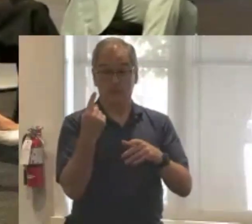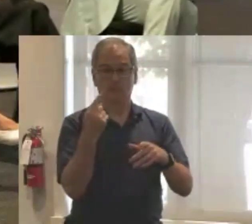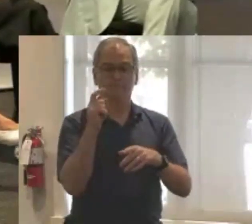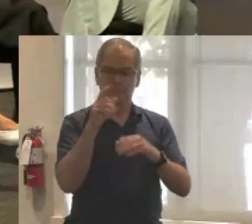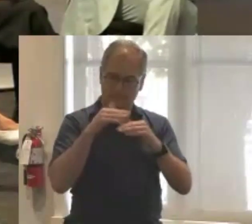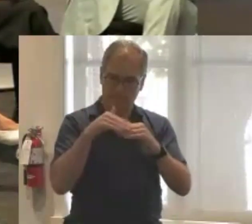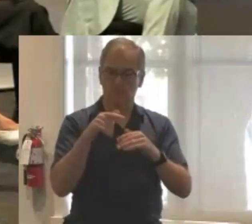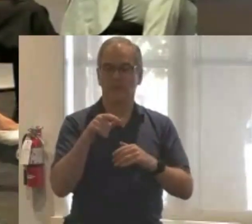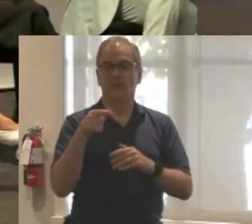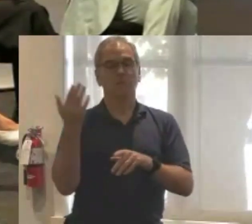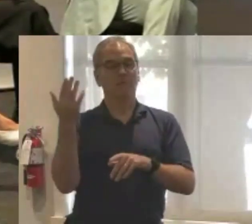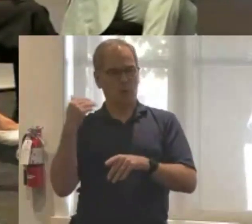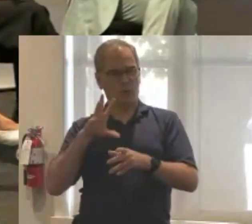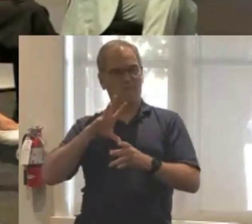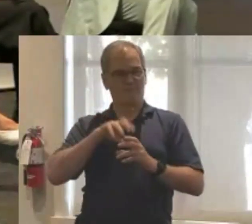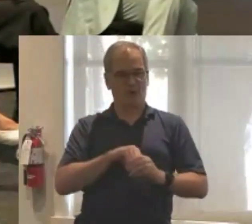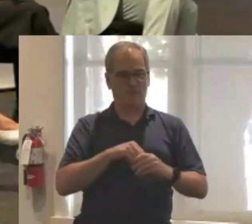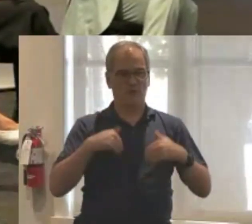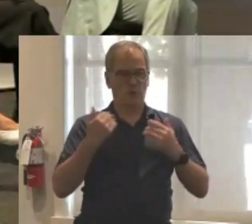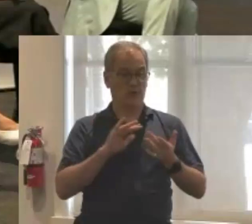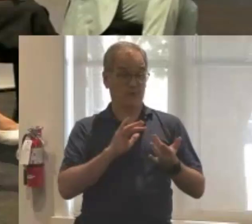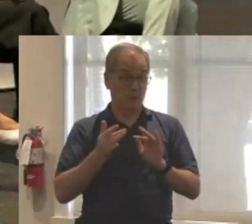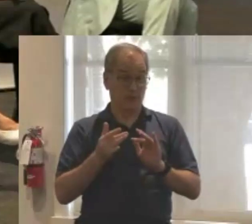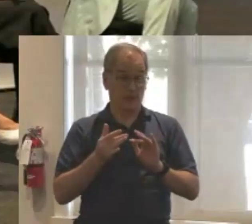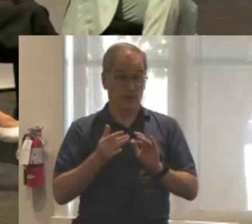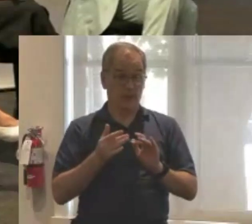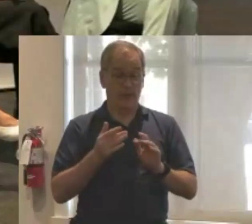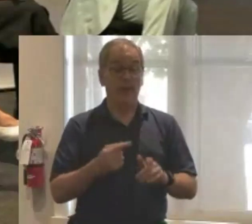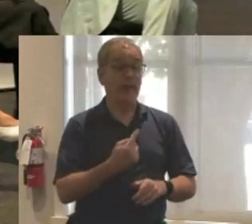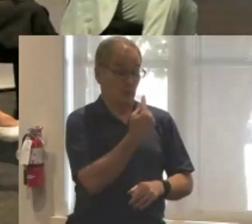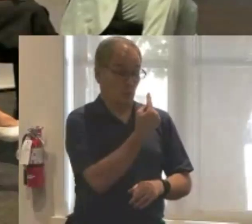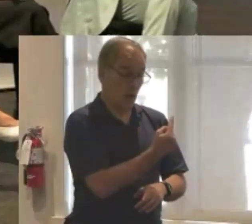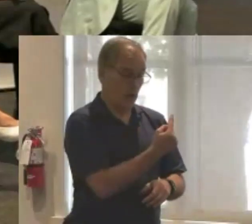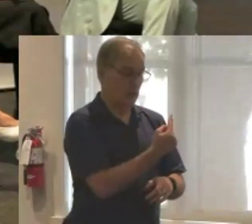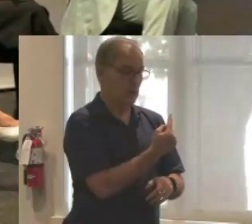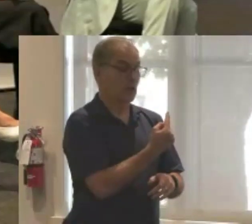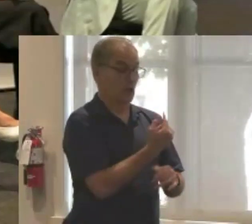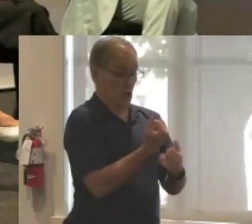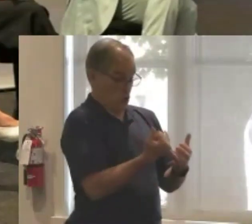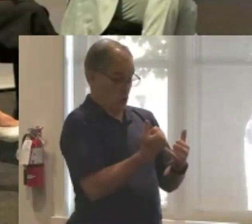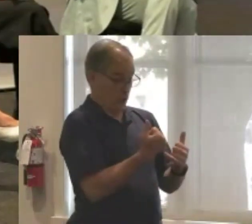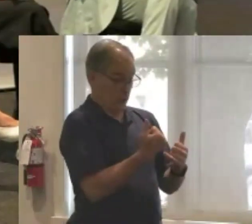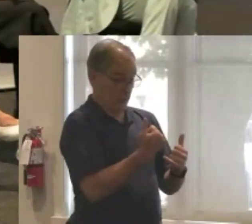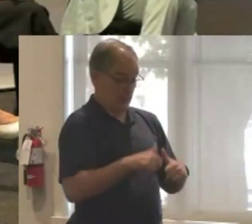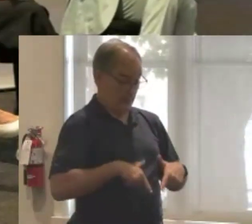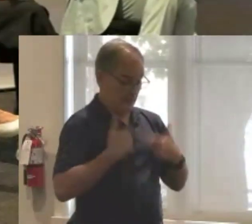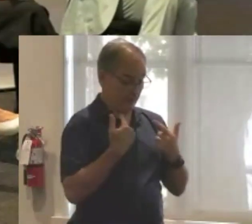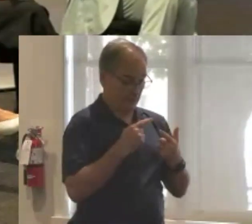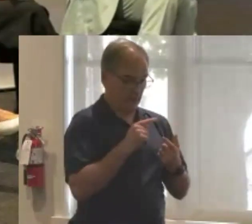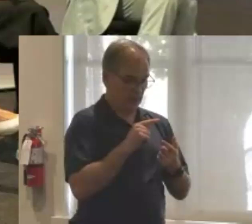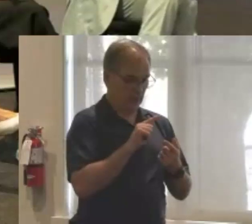one person who is either a current or former resident of our transitional houses. So this ensures that that voice is there at